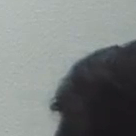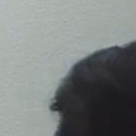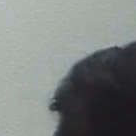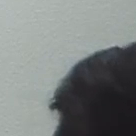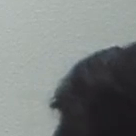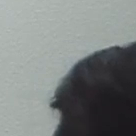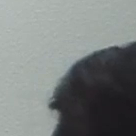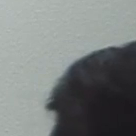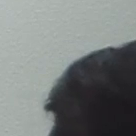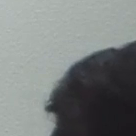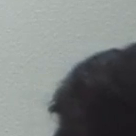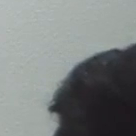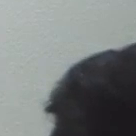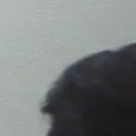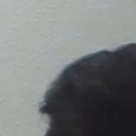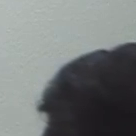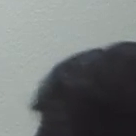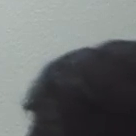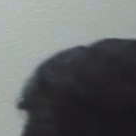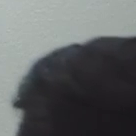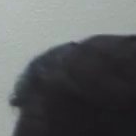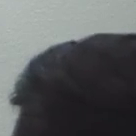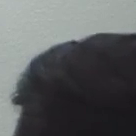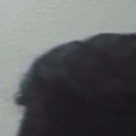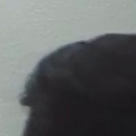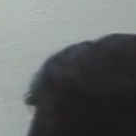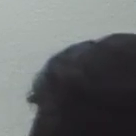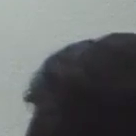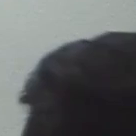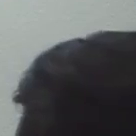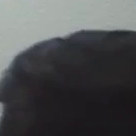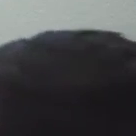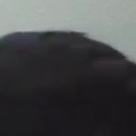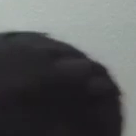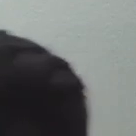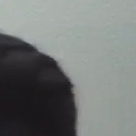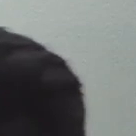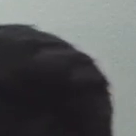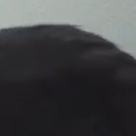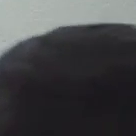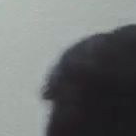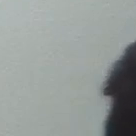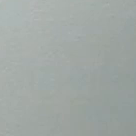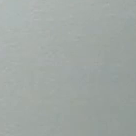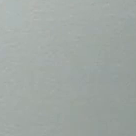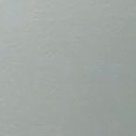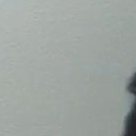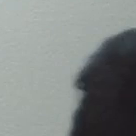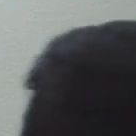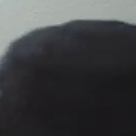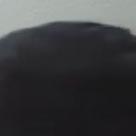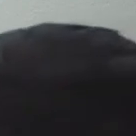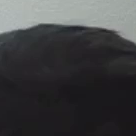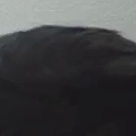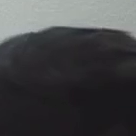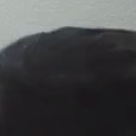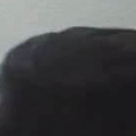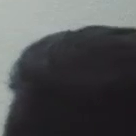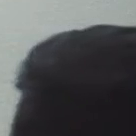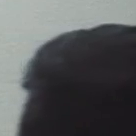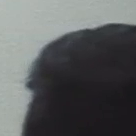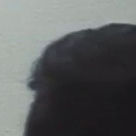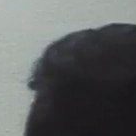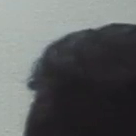heaven to your people, to your church. We remain faithful in your presence, Lord. Take us home in peace and